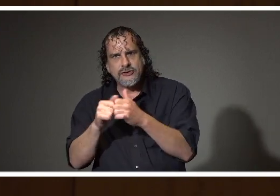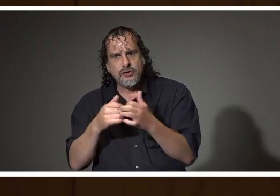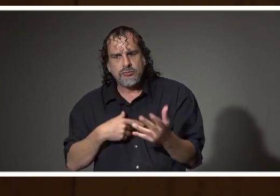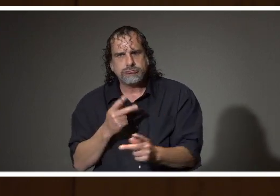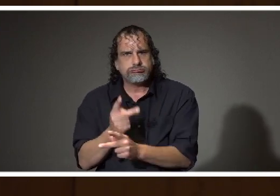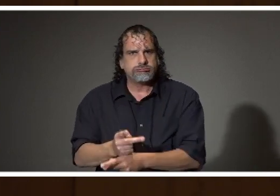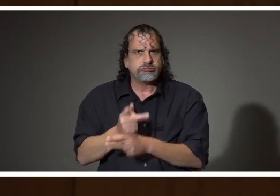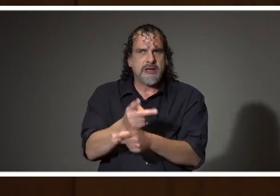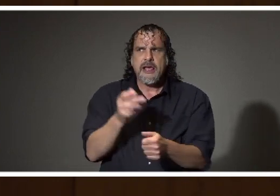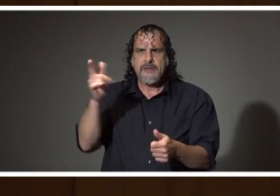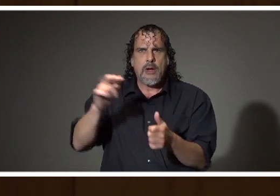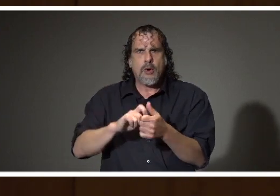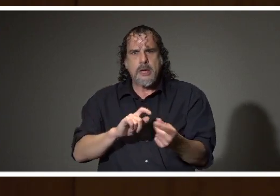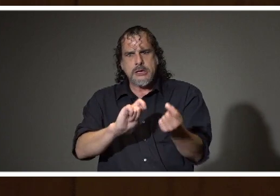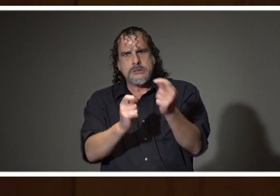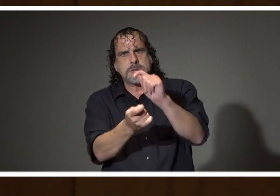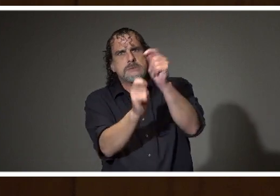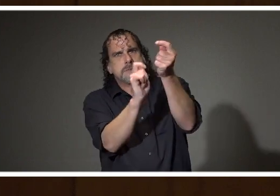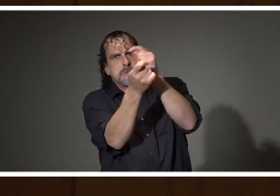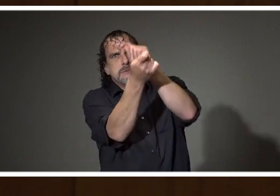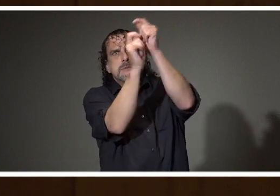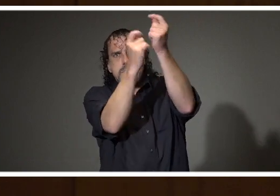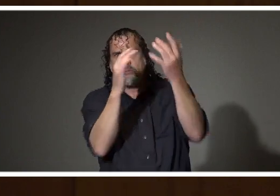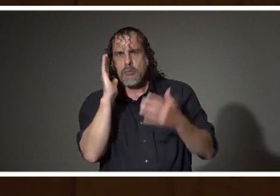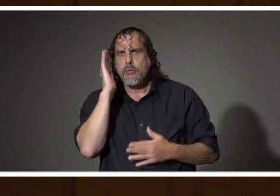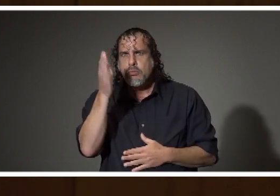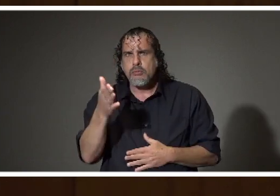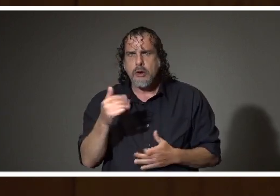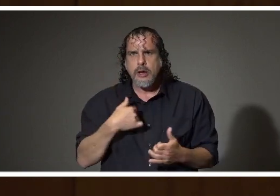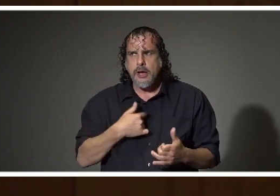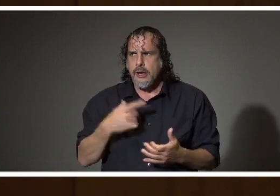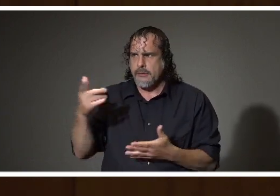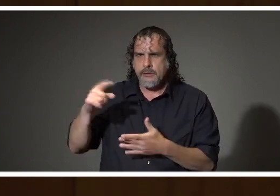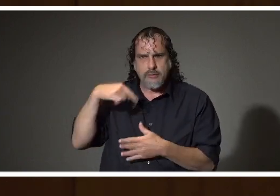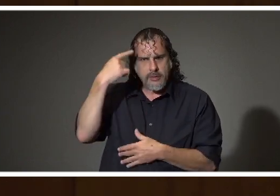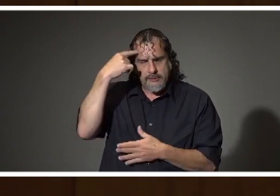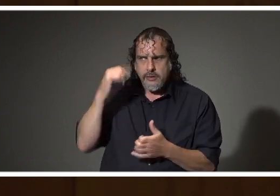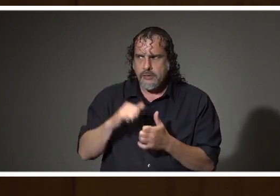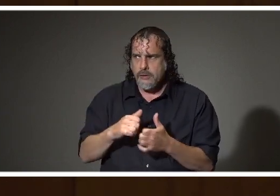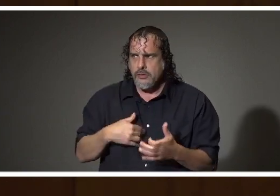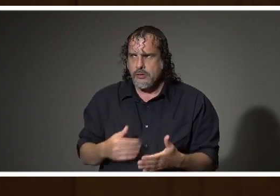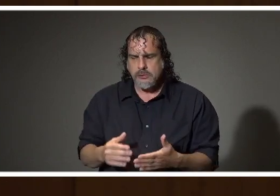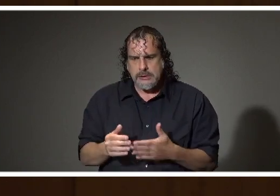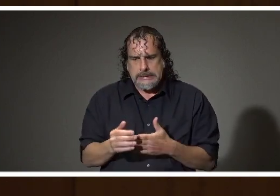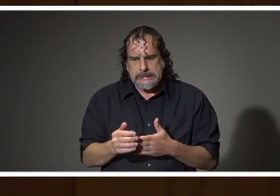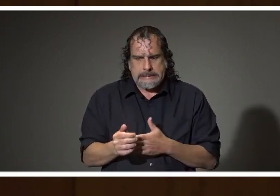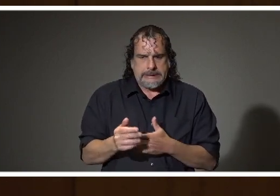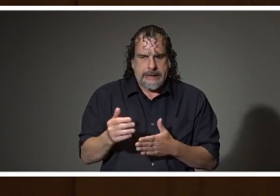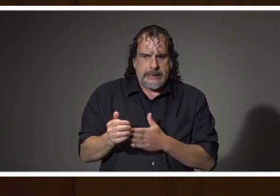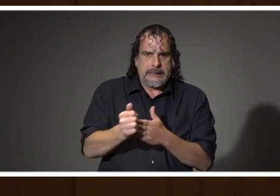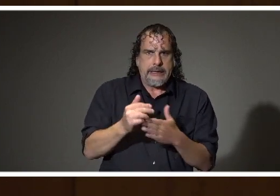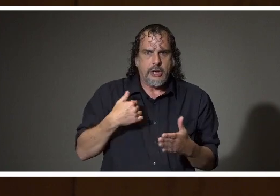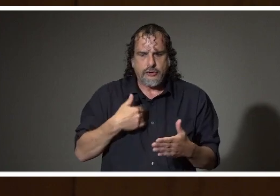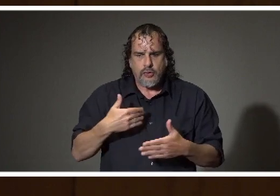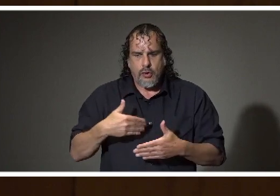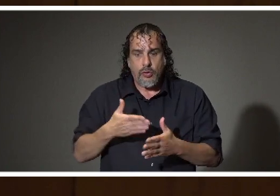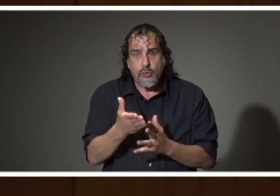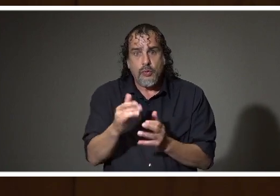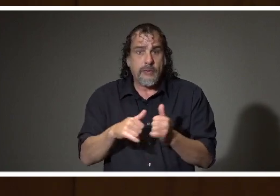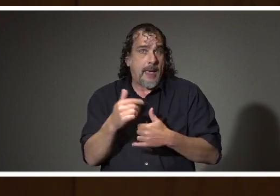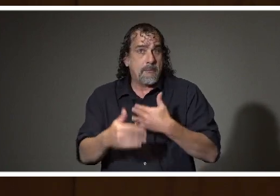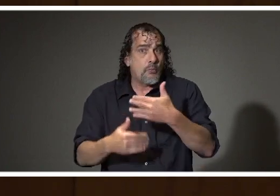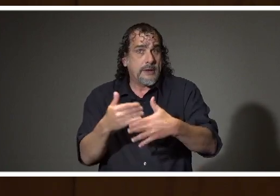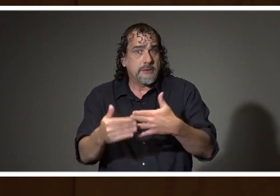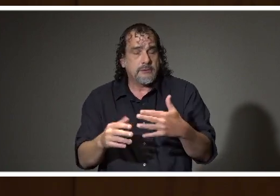be evolving, and certainly appreciate the guidance from the governor's office as we sort of work through that process. As we look to